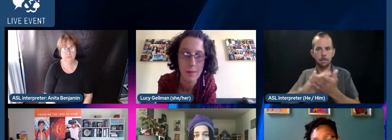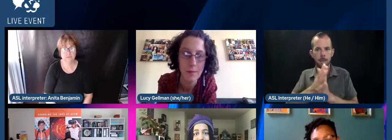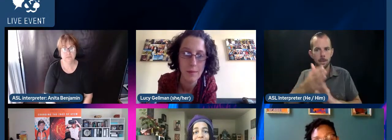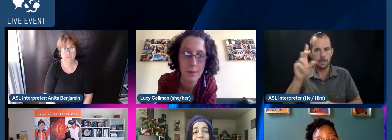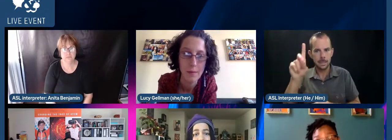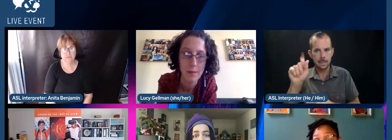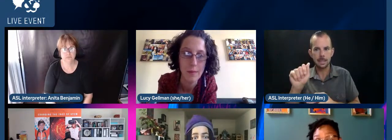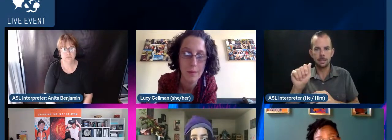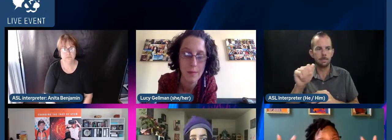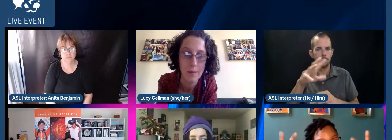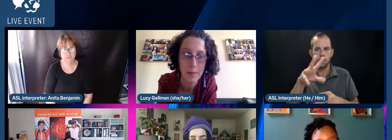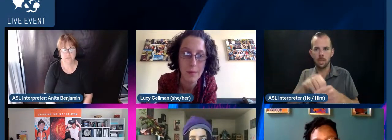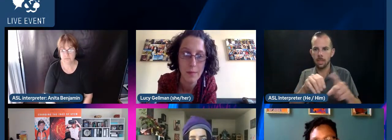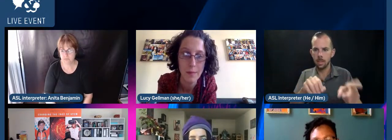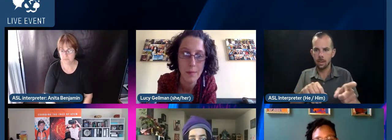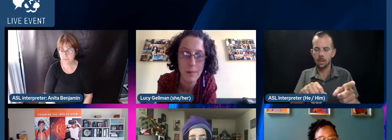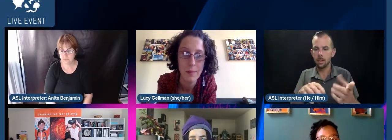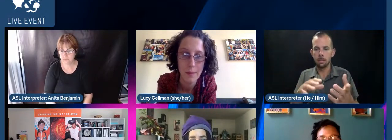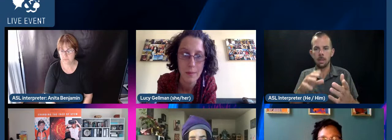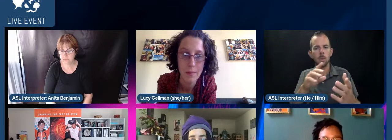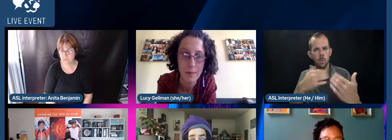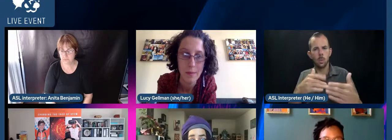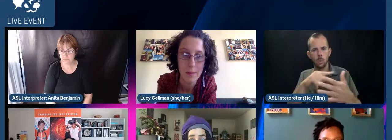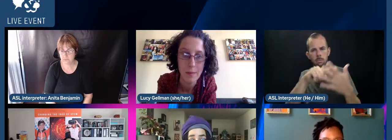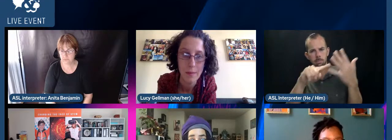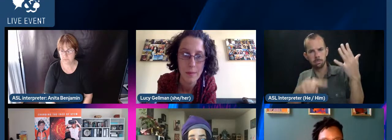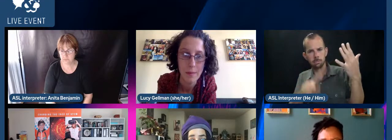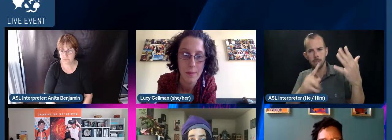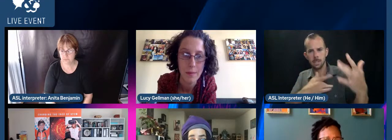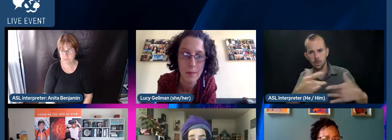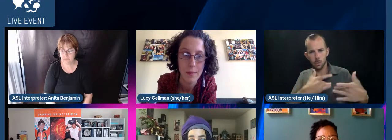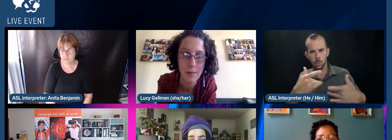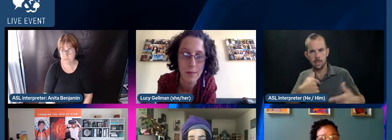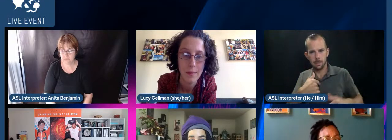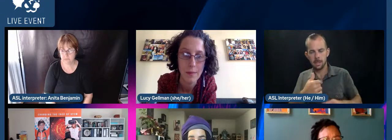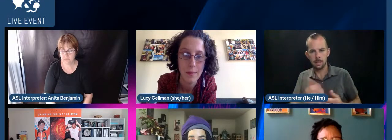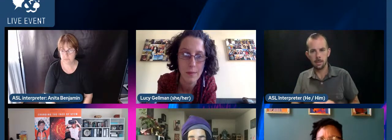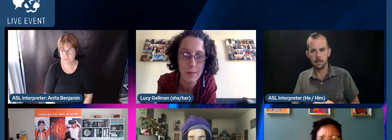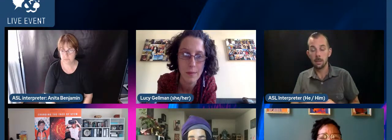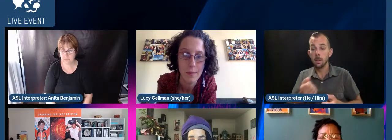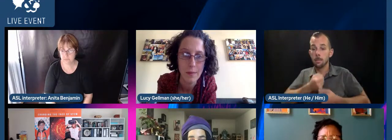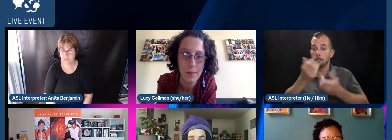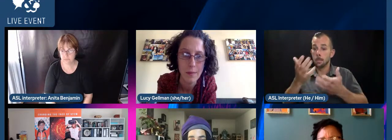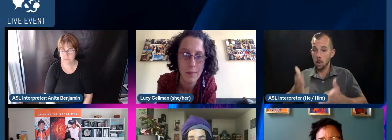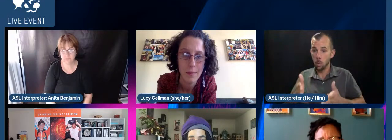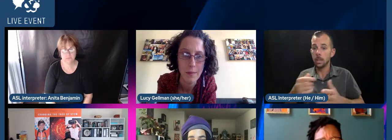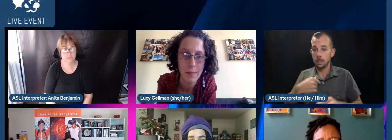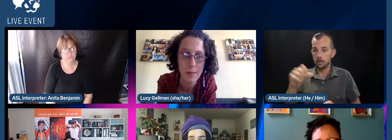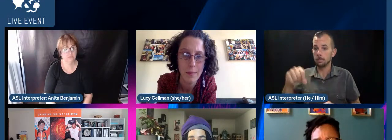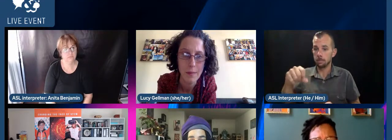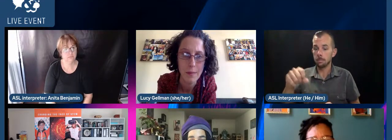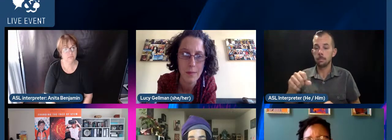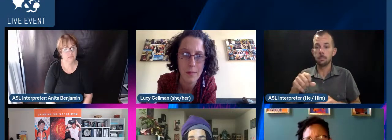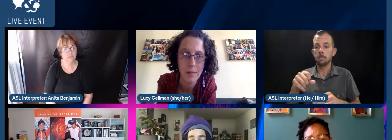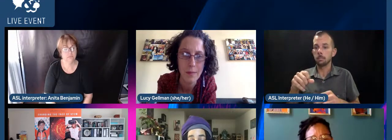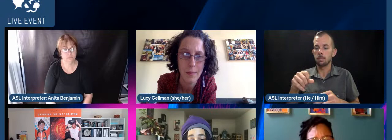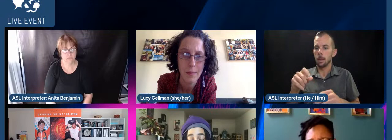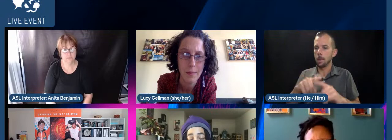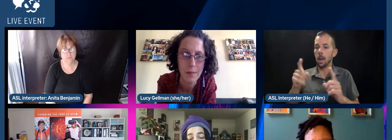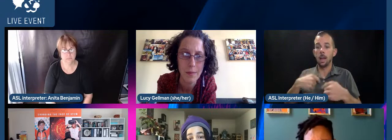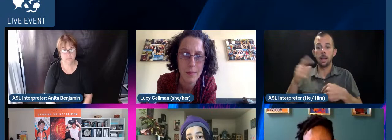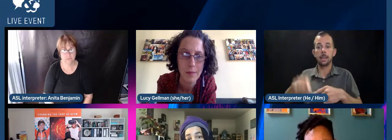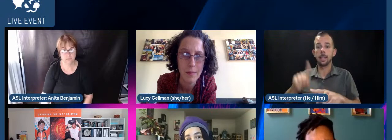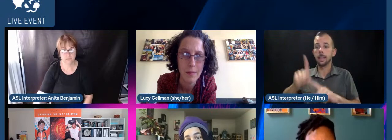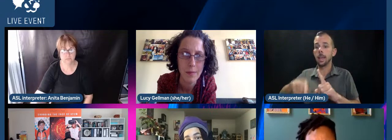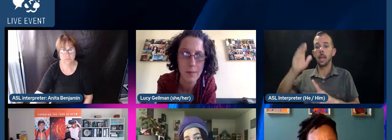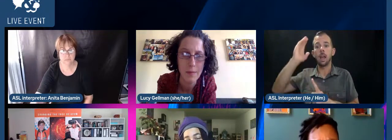as a poet, right? Like the patrician art, right? Like I'm not gonna pretend like it doesn't take a lot of money, or even like I went to Columbia, right? Like I don't think that my